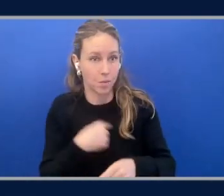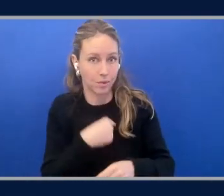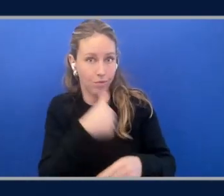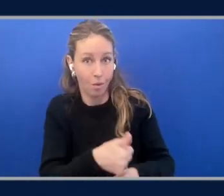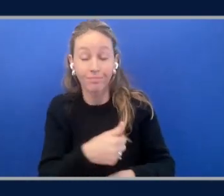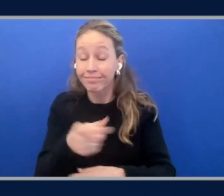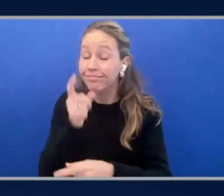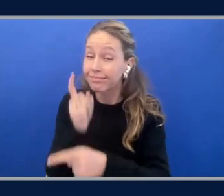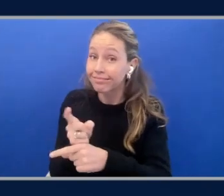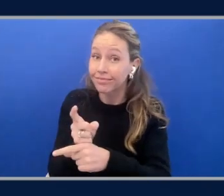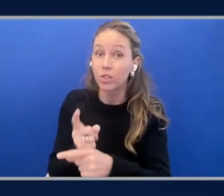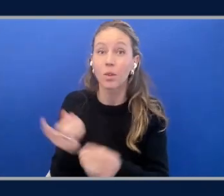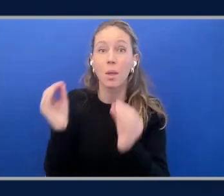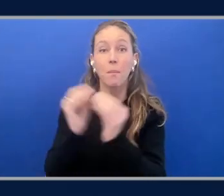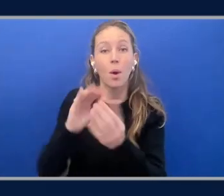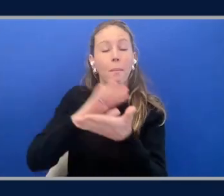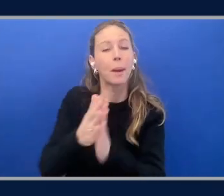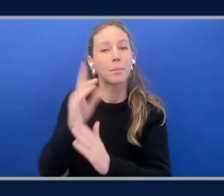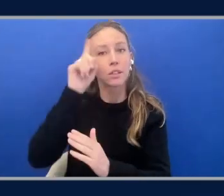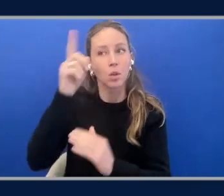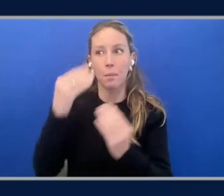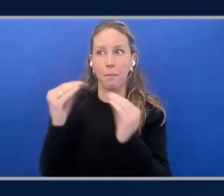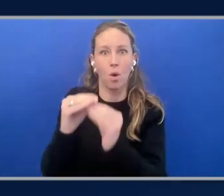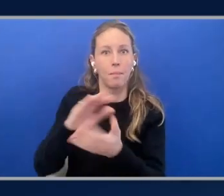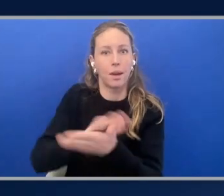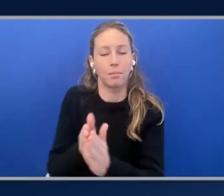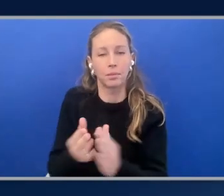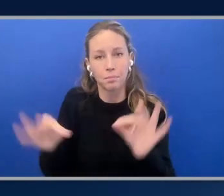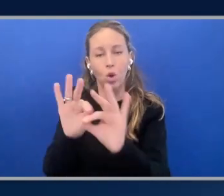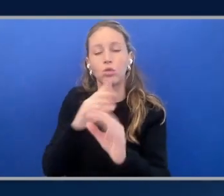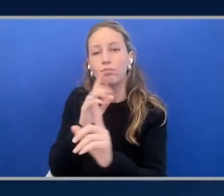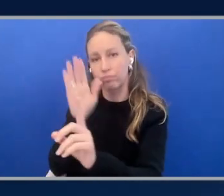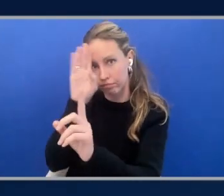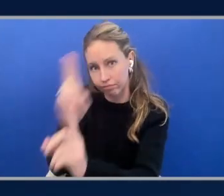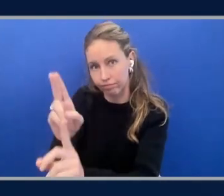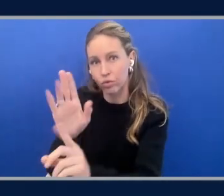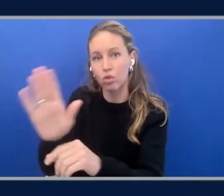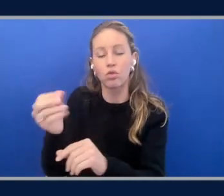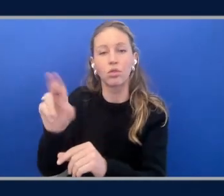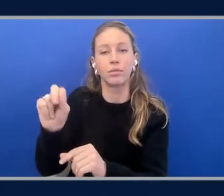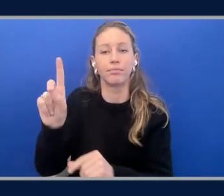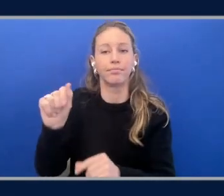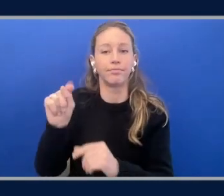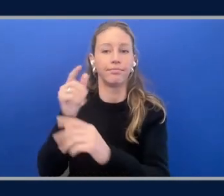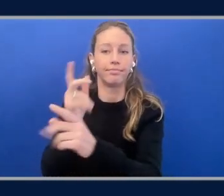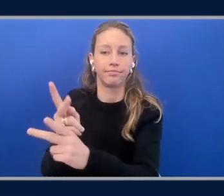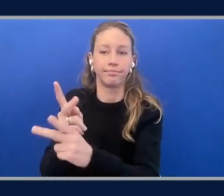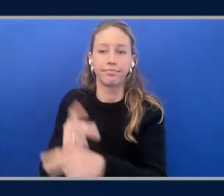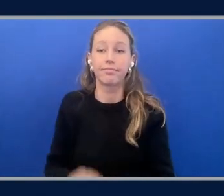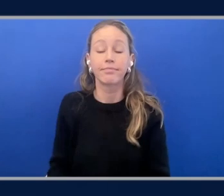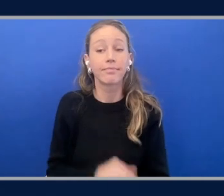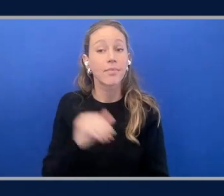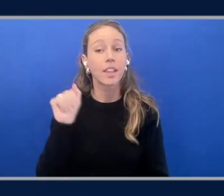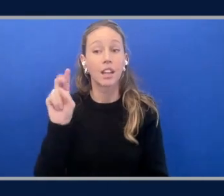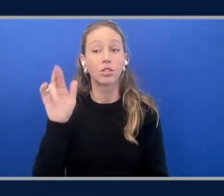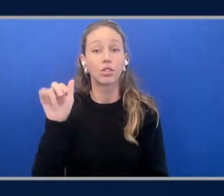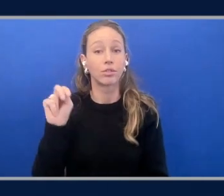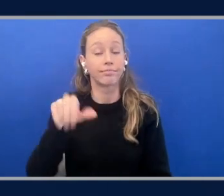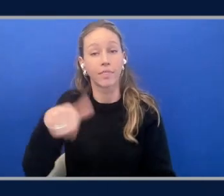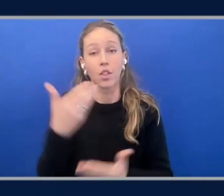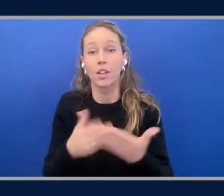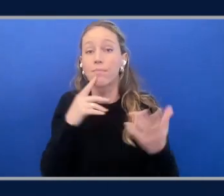intelligence, the more that becomes more critical. And what also becomes critical is just